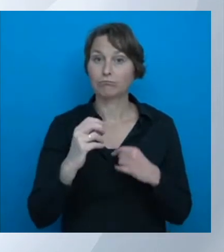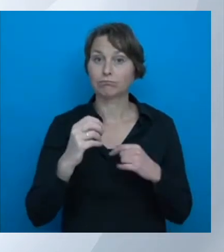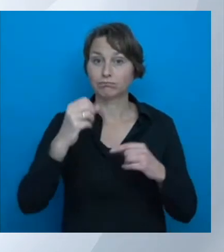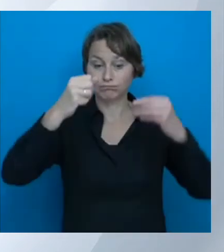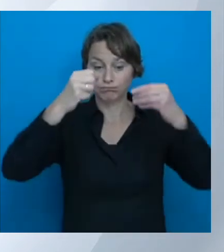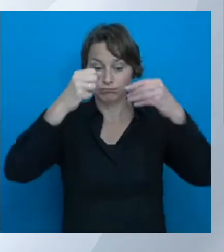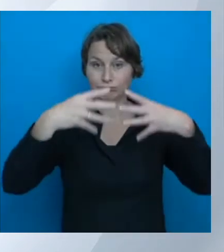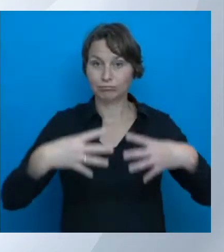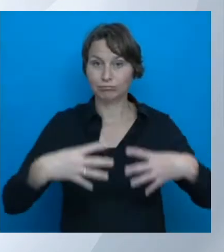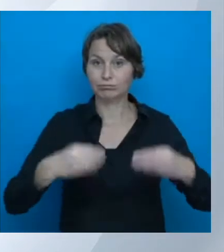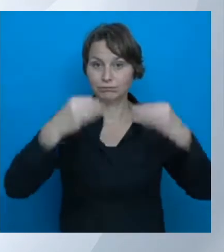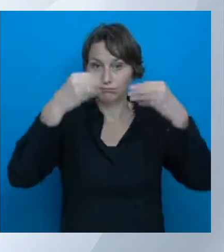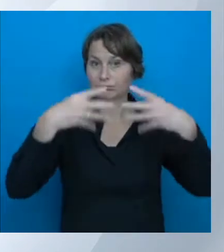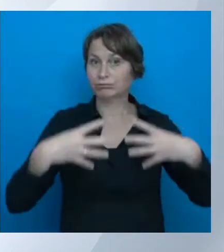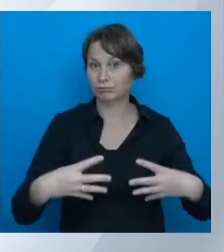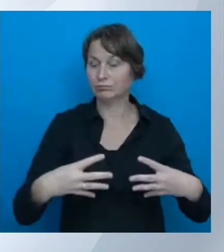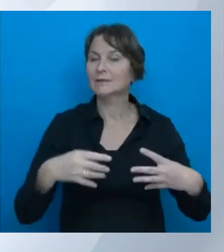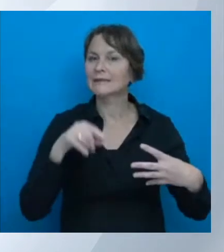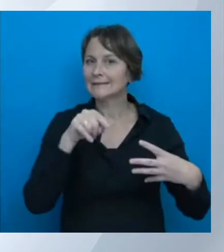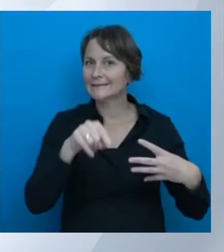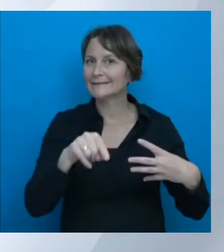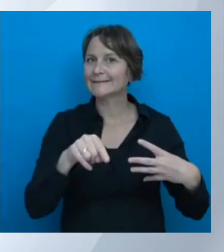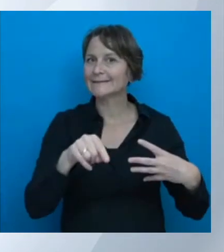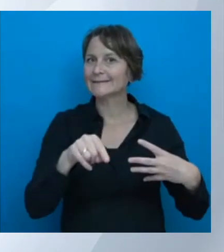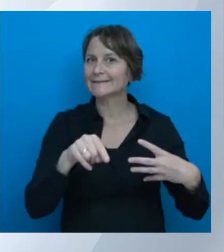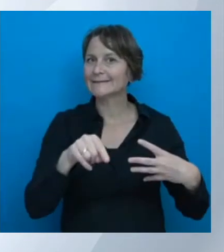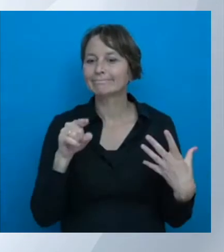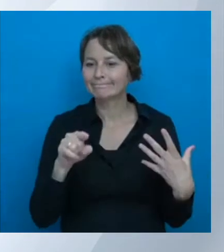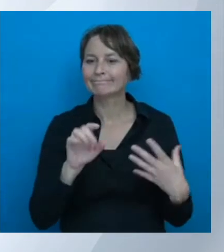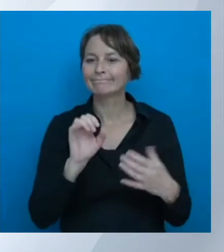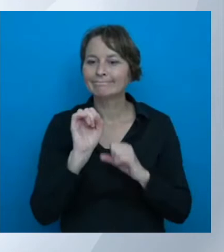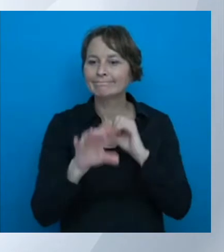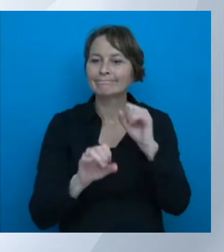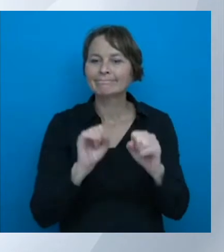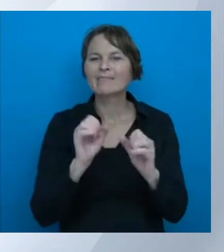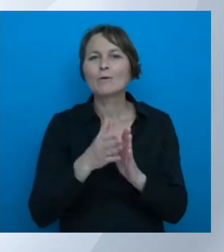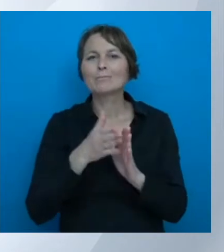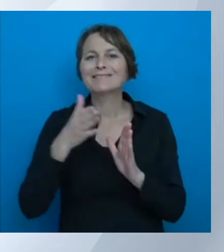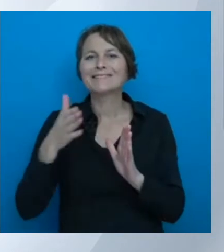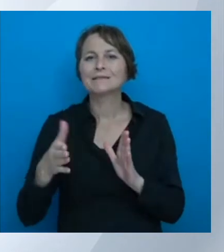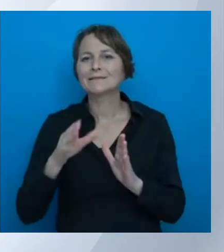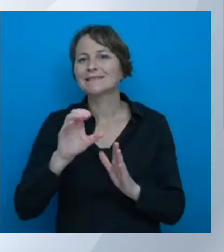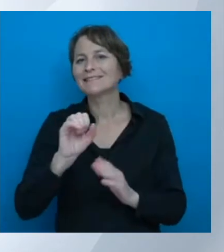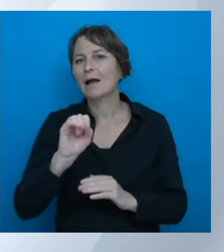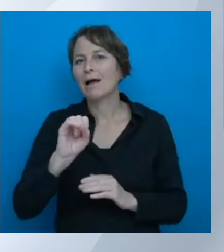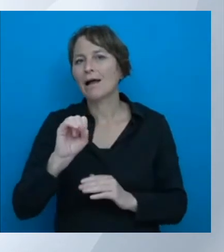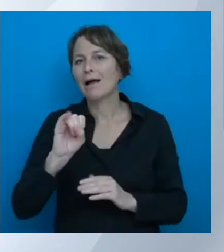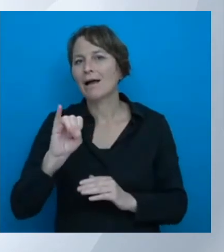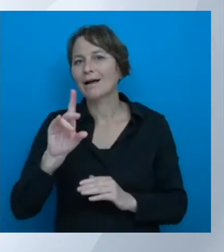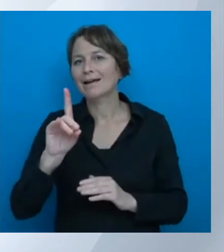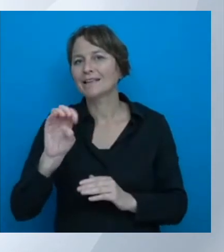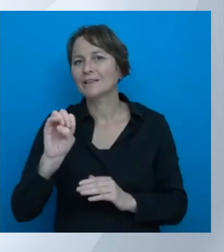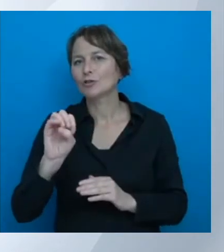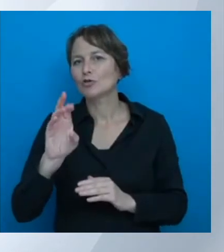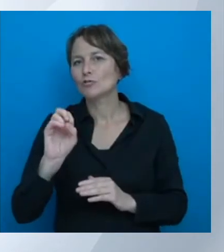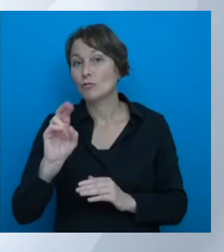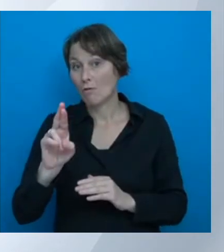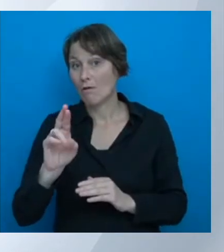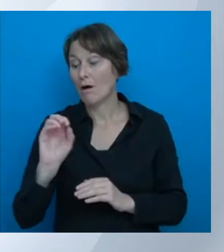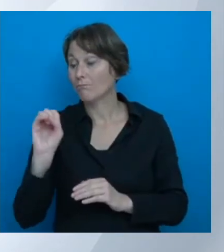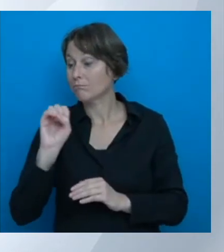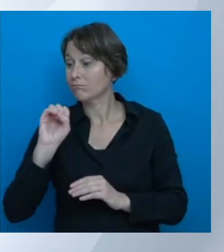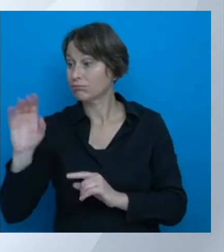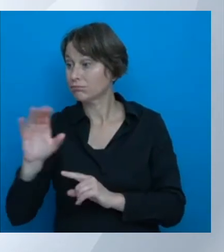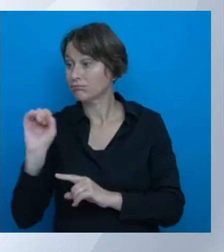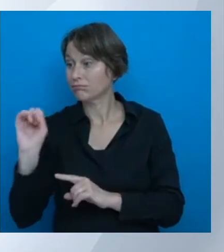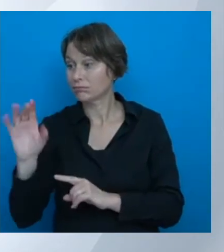orders on its sidecar. And from that sidecar, the orders are going to the Node app.